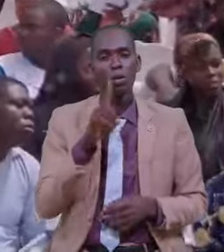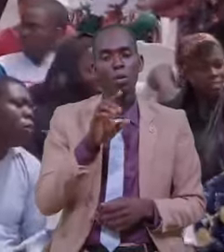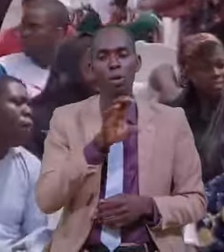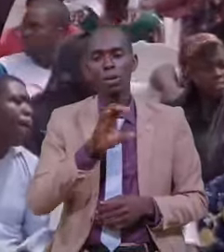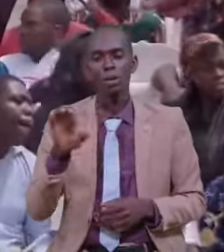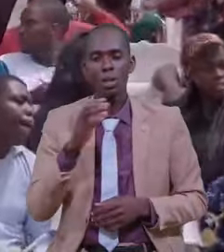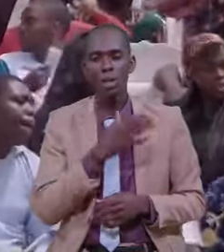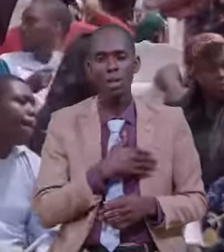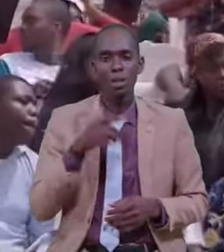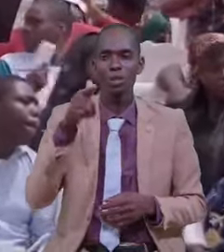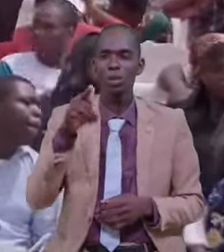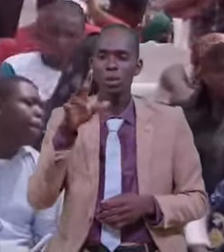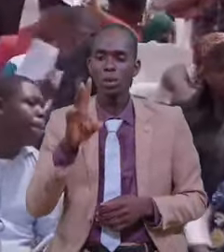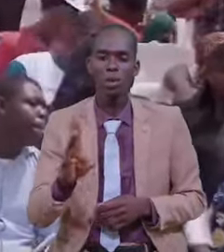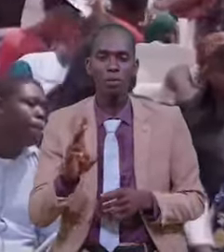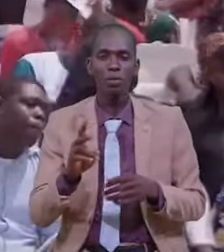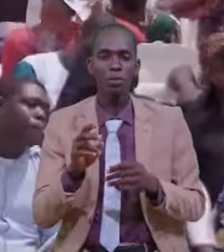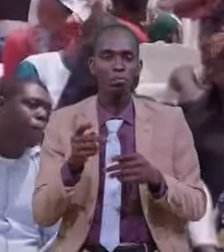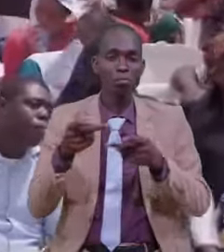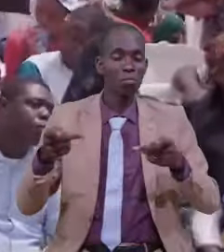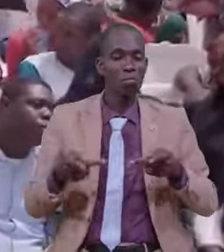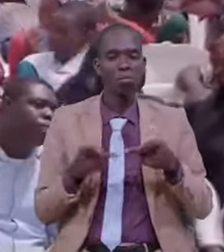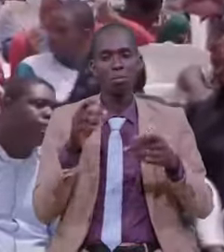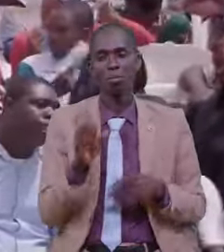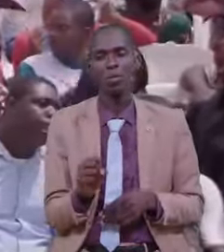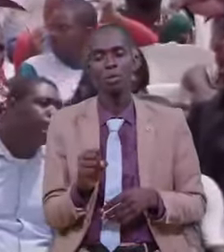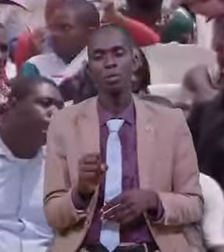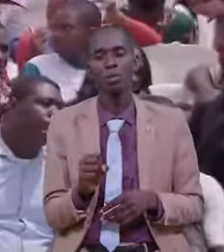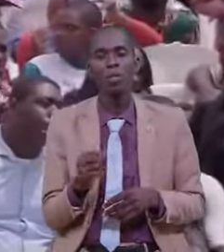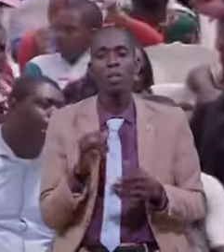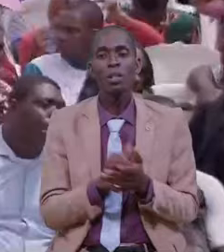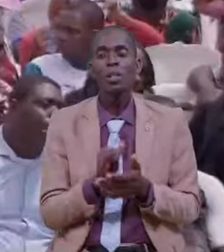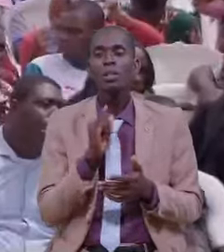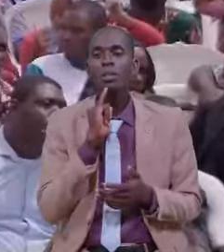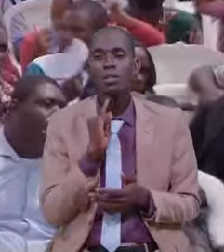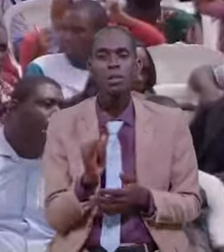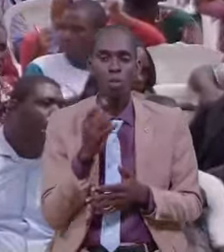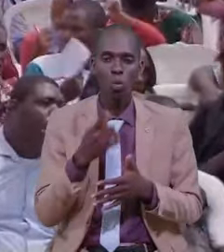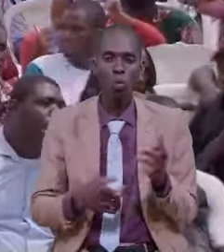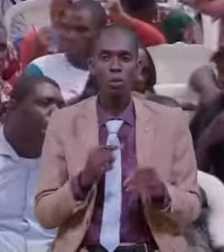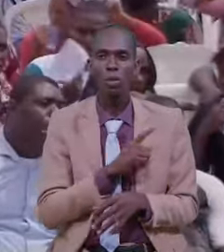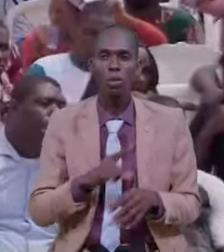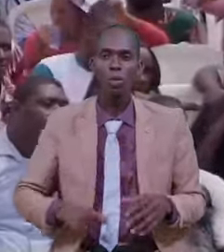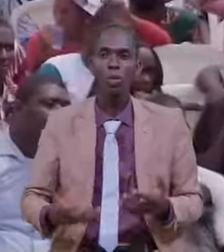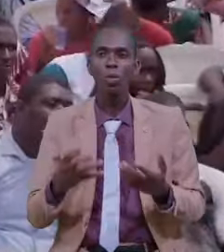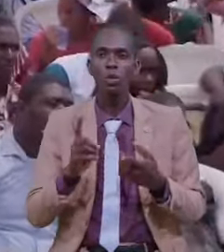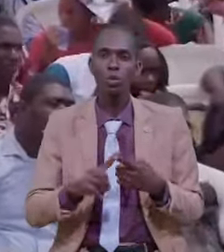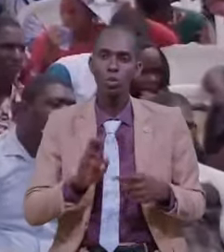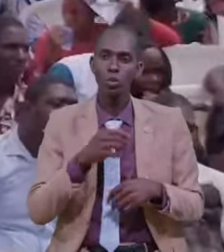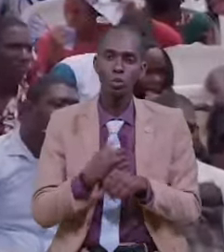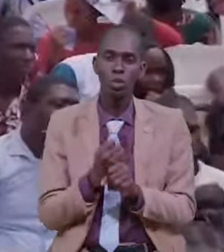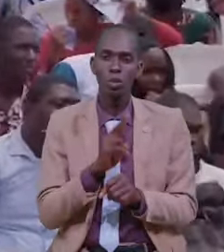127 provinces. And that's what the Lord wants to make of us. That's the championship